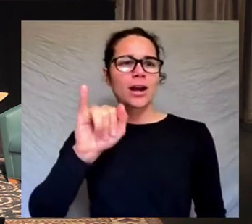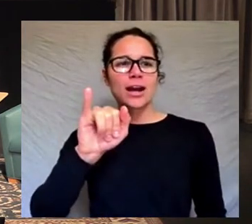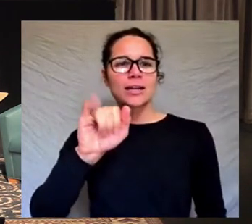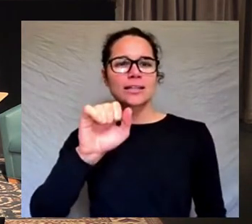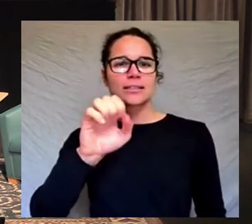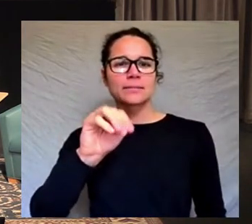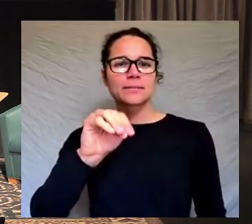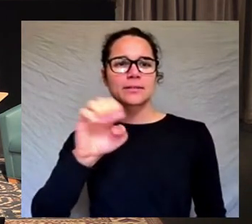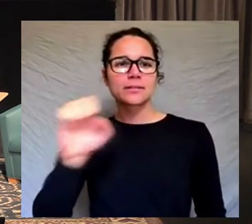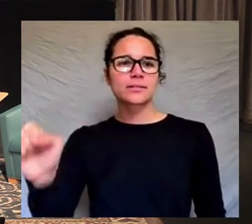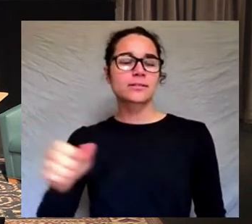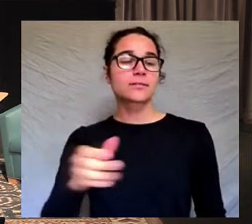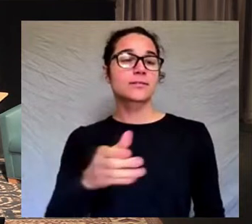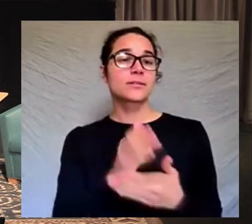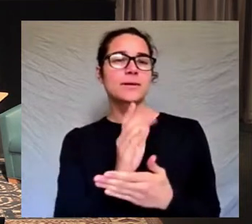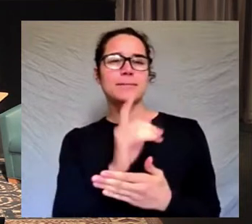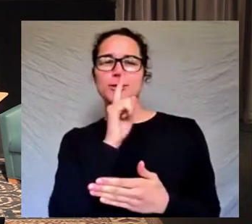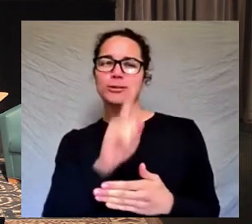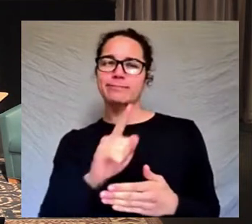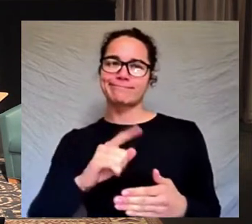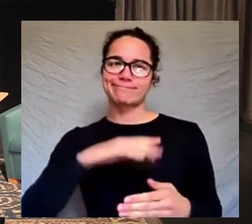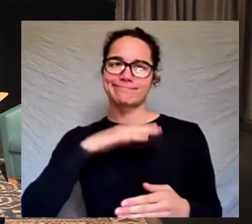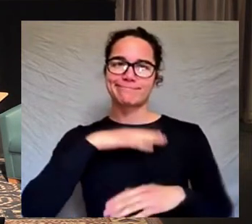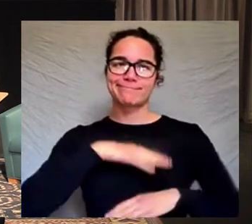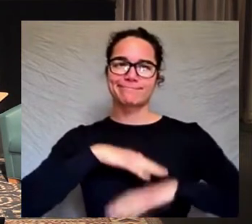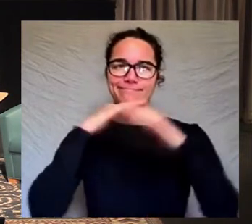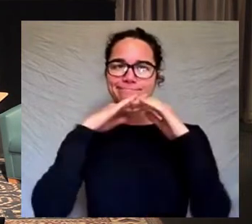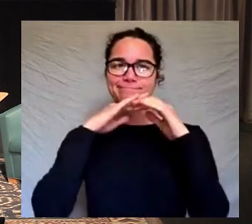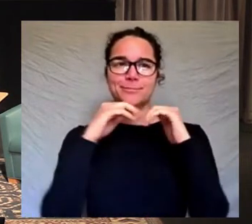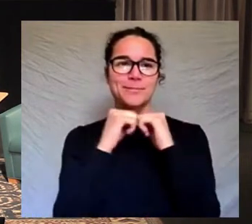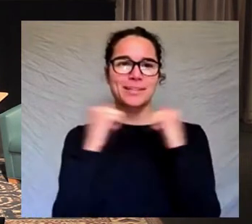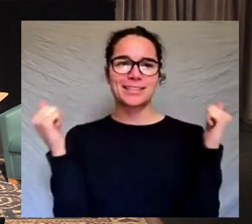All right, I'm sure you've had enough of me already all day.